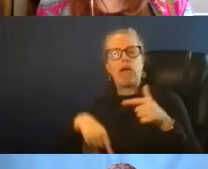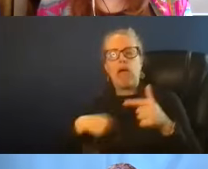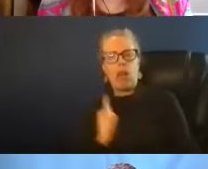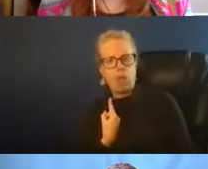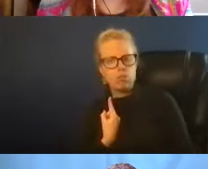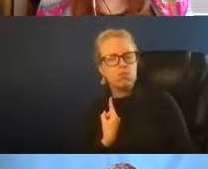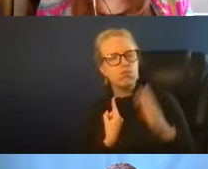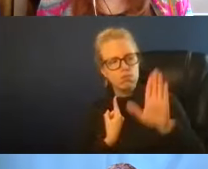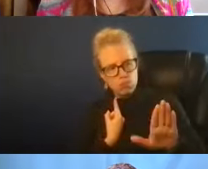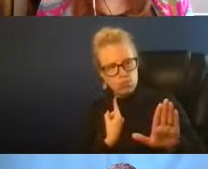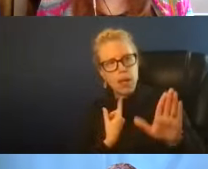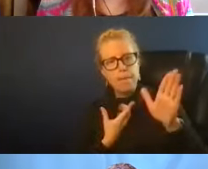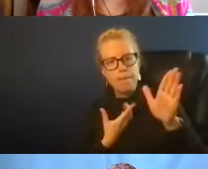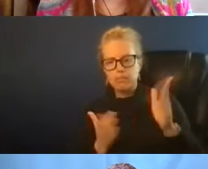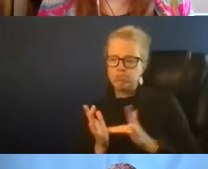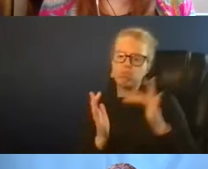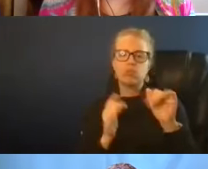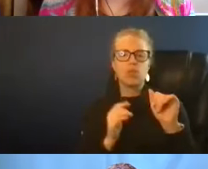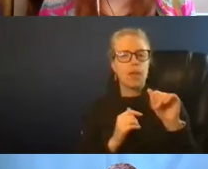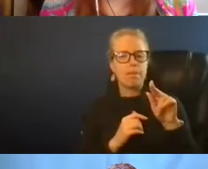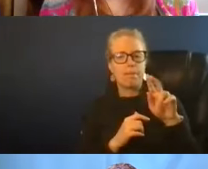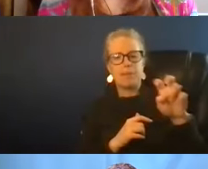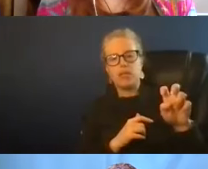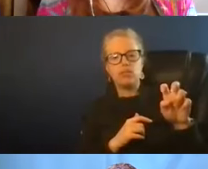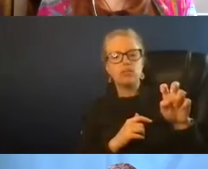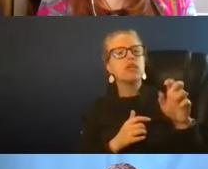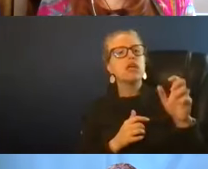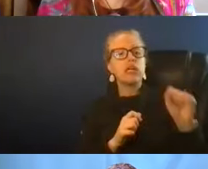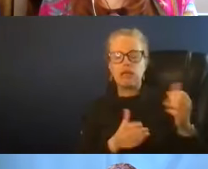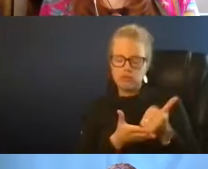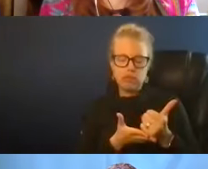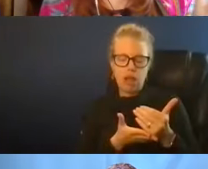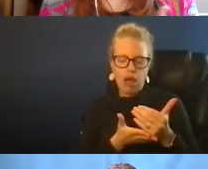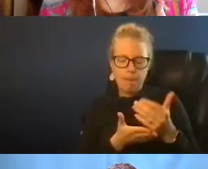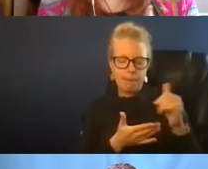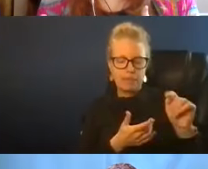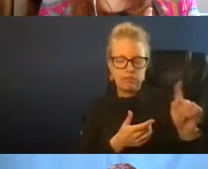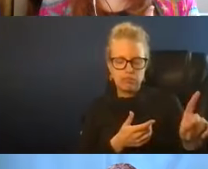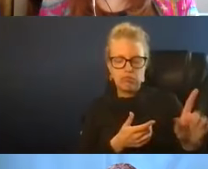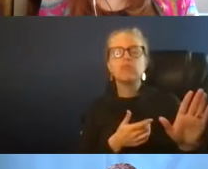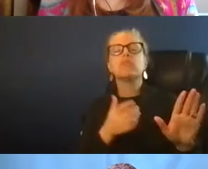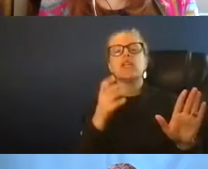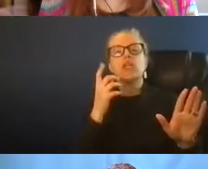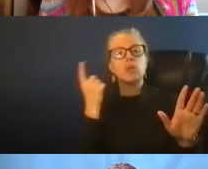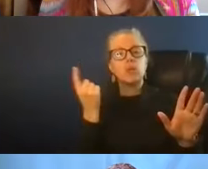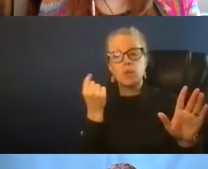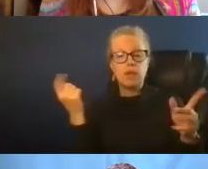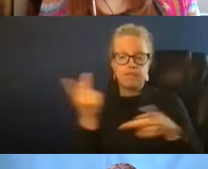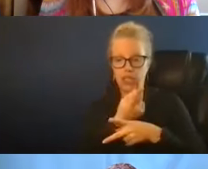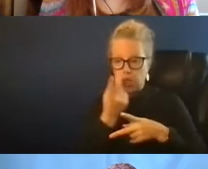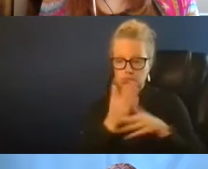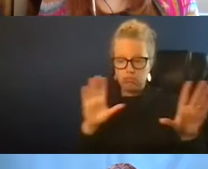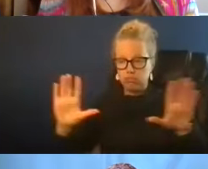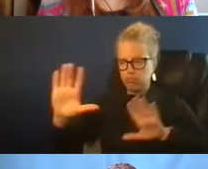the person who's using the abusive behavior can stop the abuse. So we need to figure out, how is